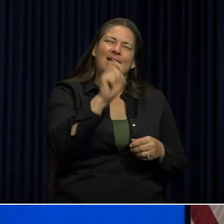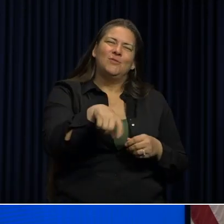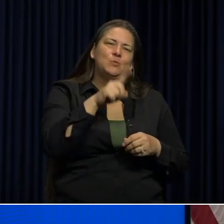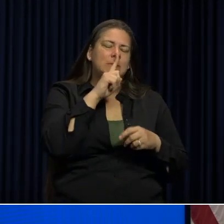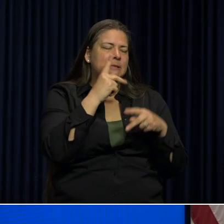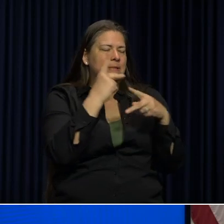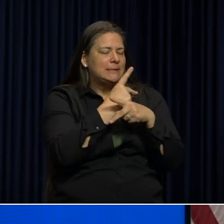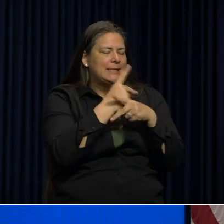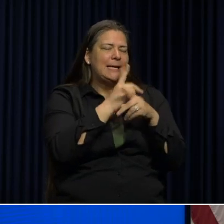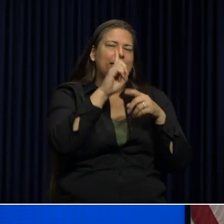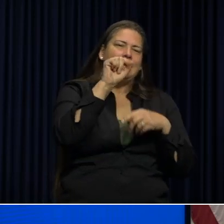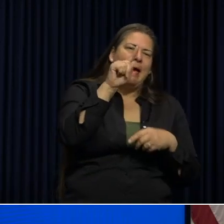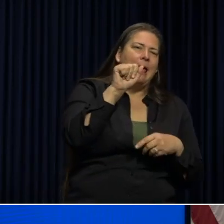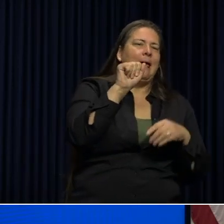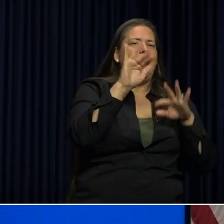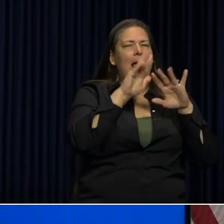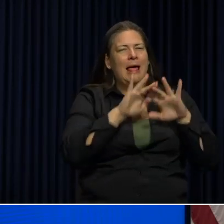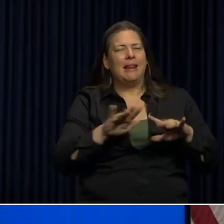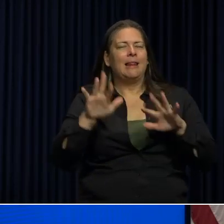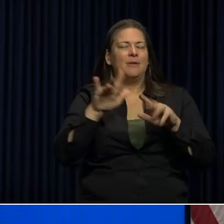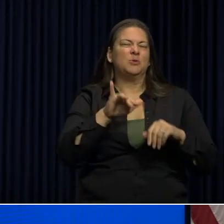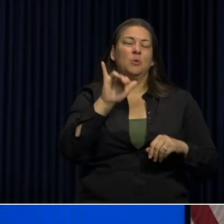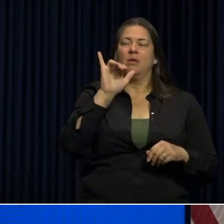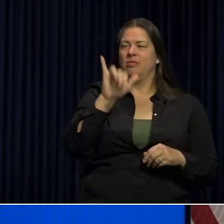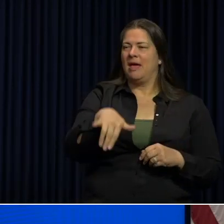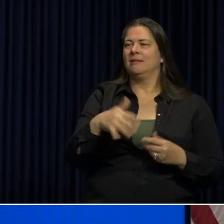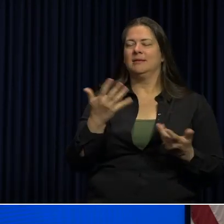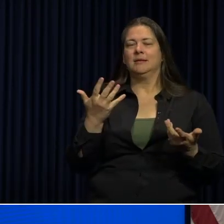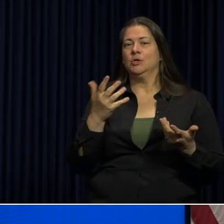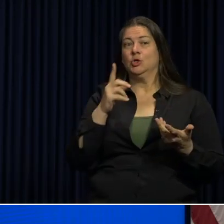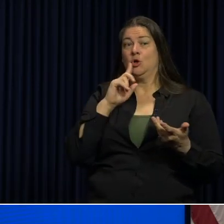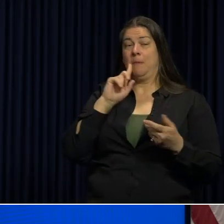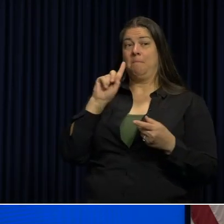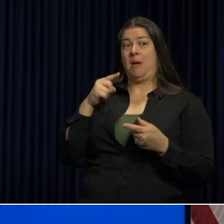but 31-day projected needs just in regular